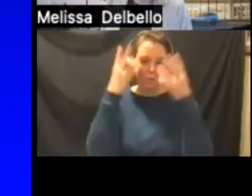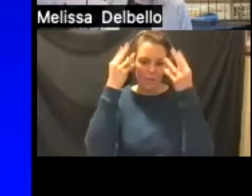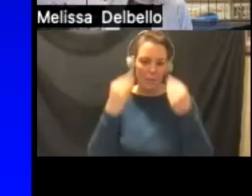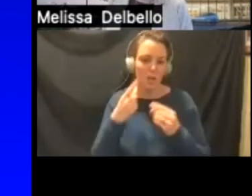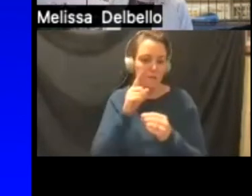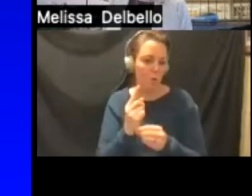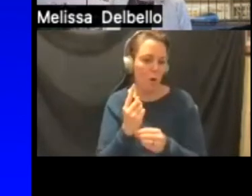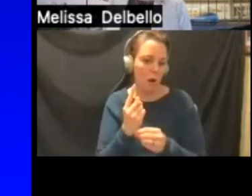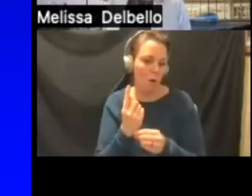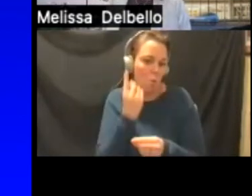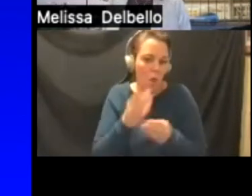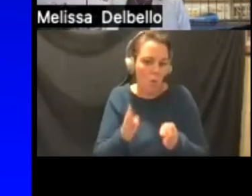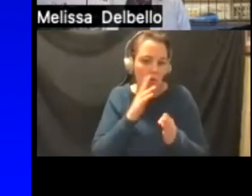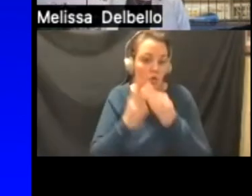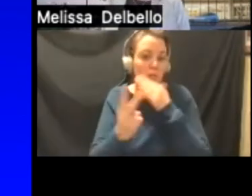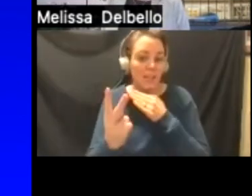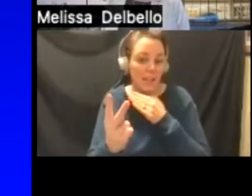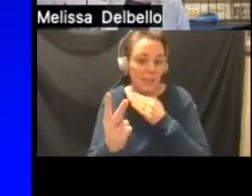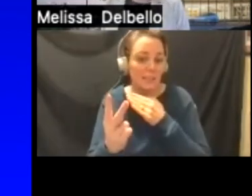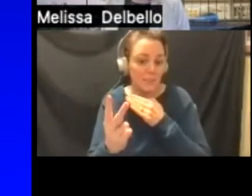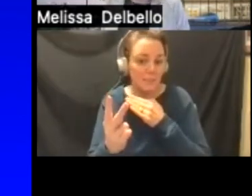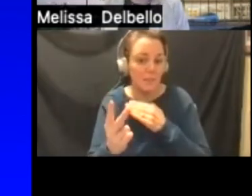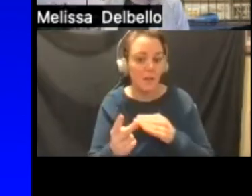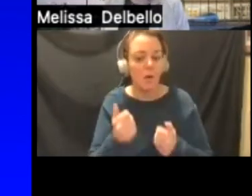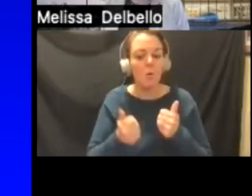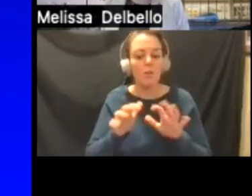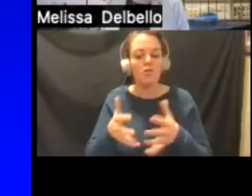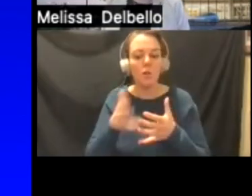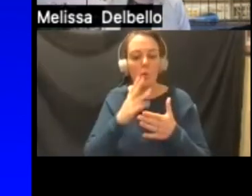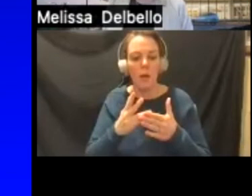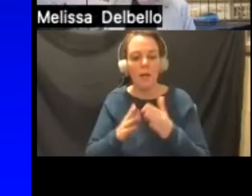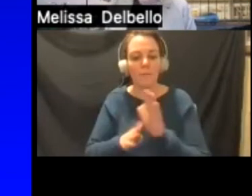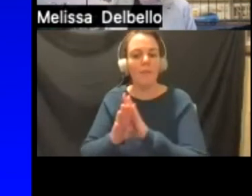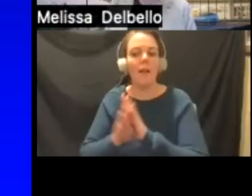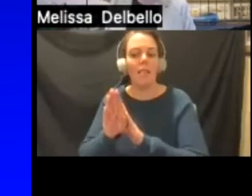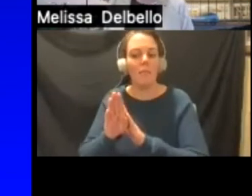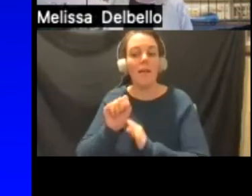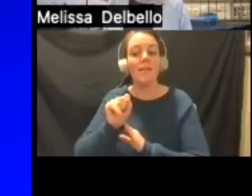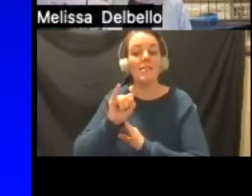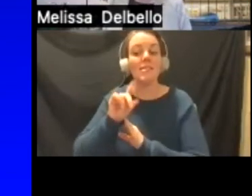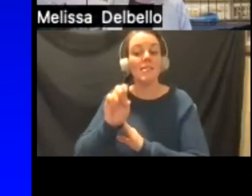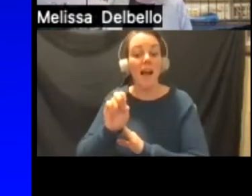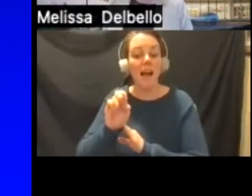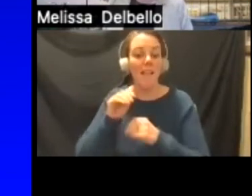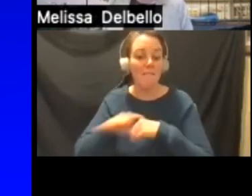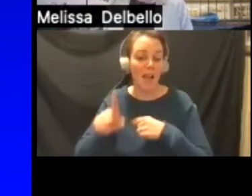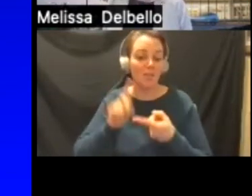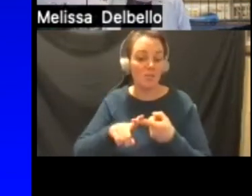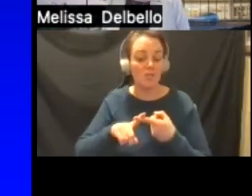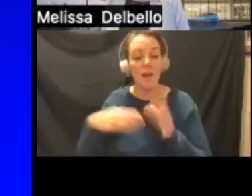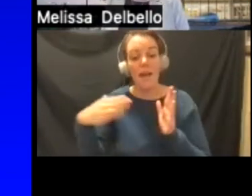modality to try and predict the group that's going to go on to develop the side effects to